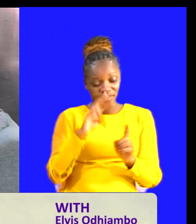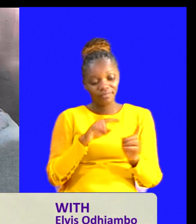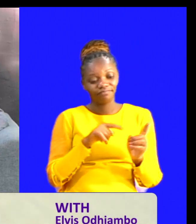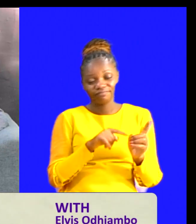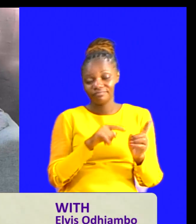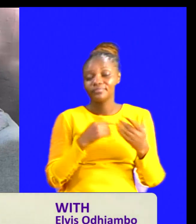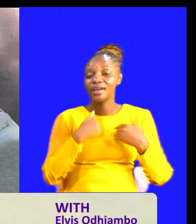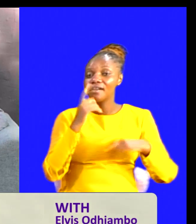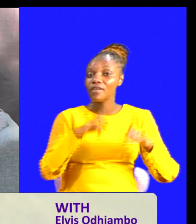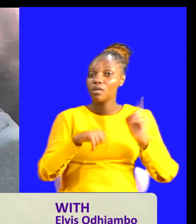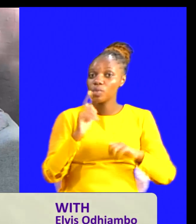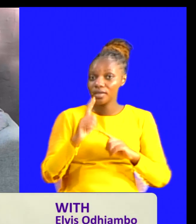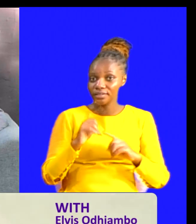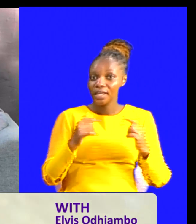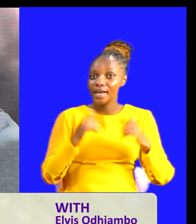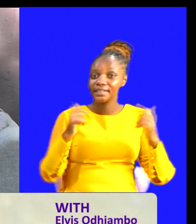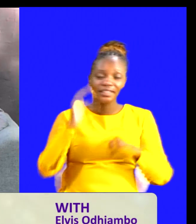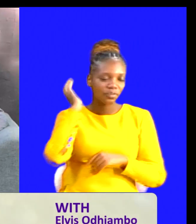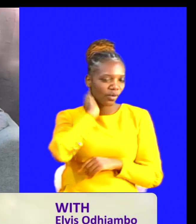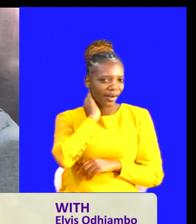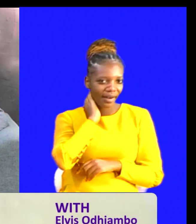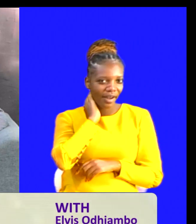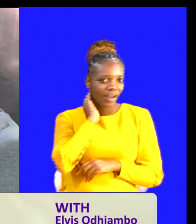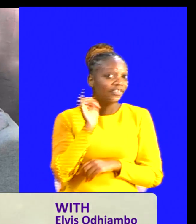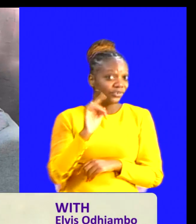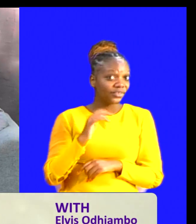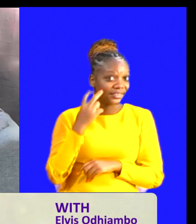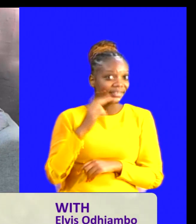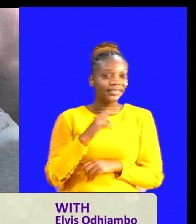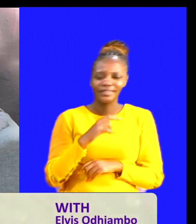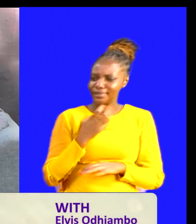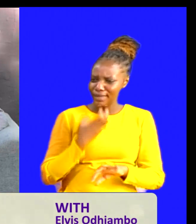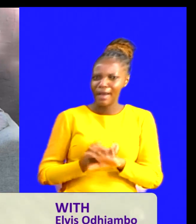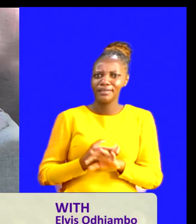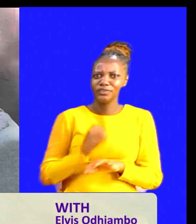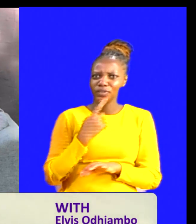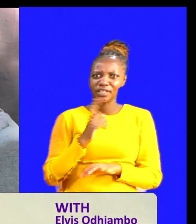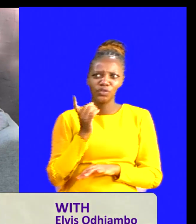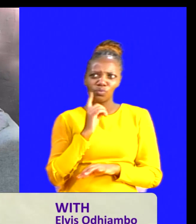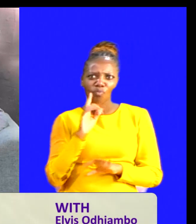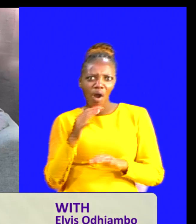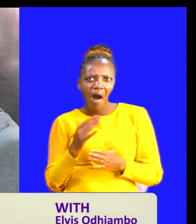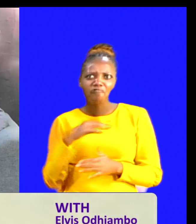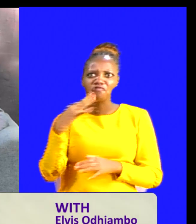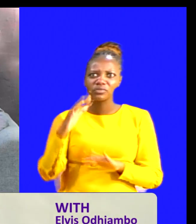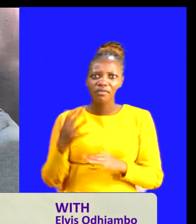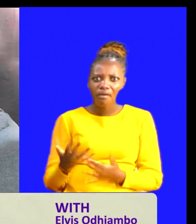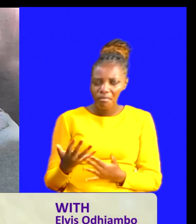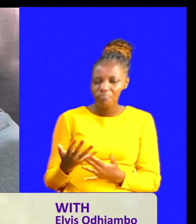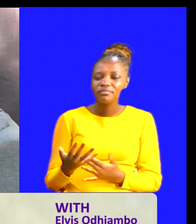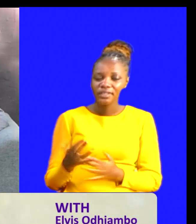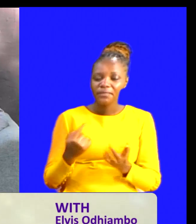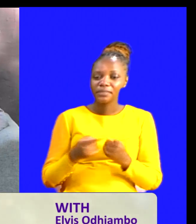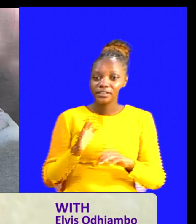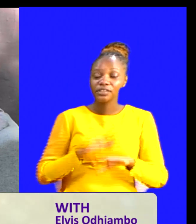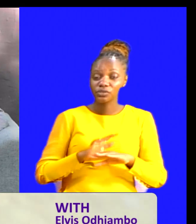a win against a team like Moranga Seals, they're still defending really well. So it was really good to see that it was a